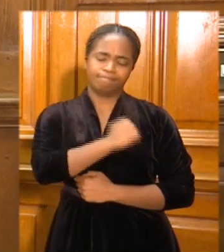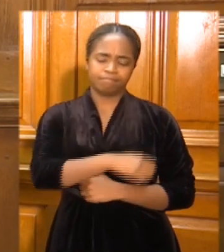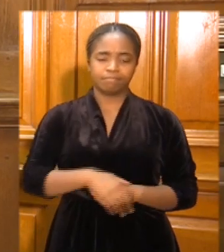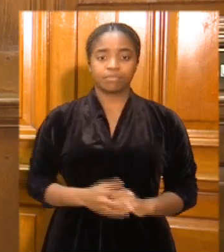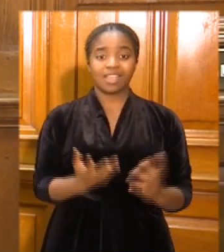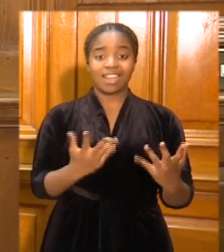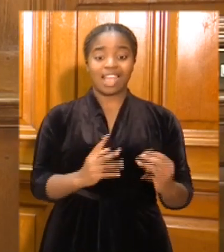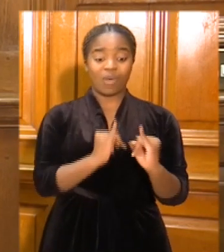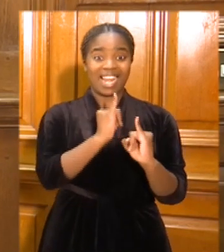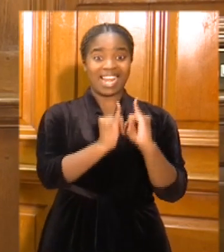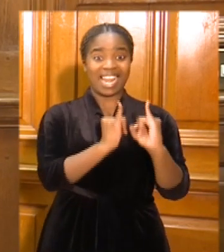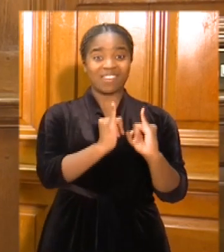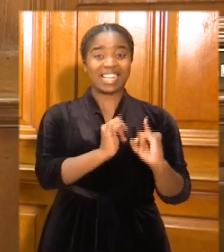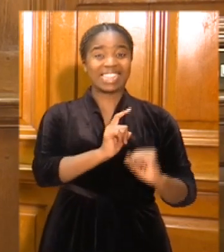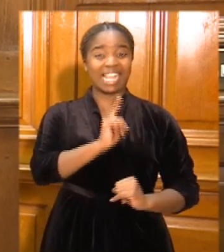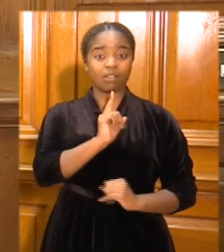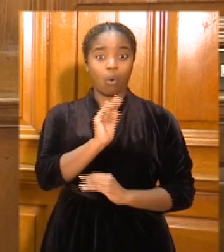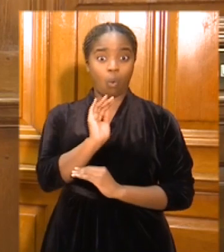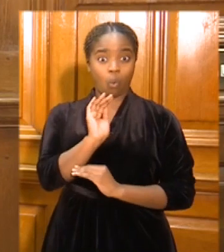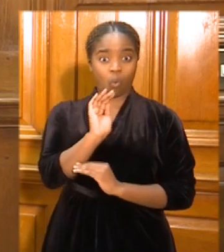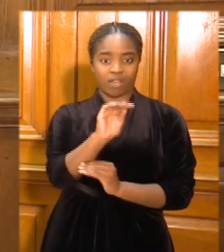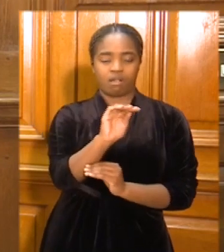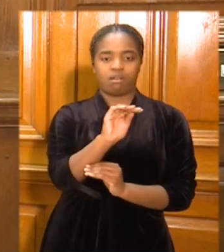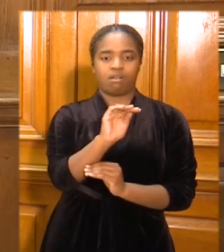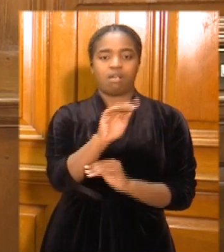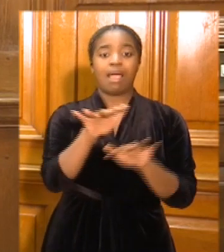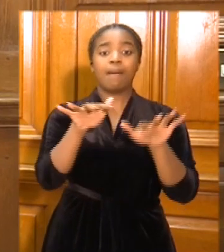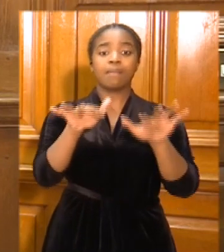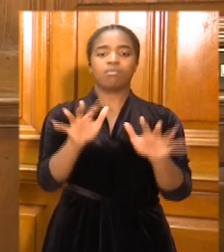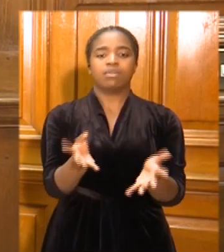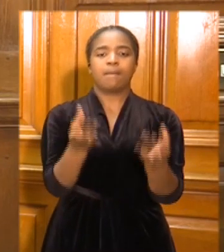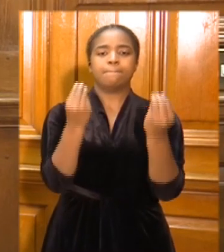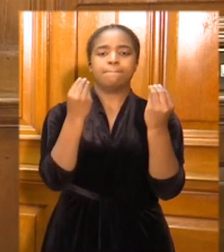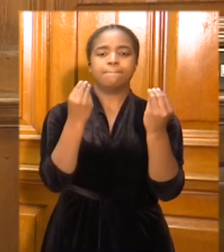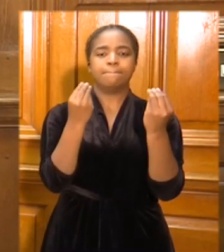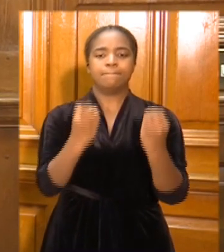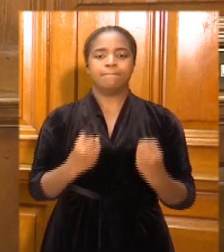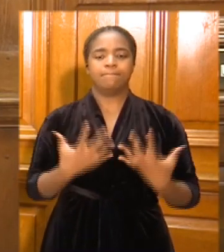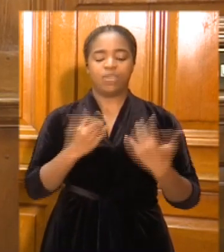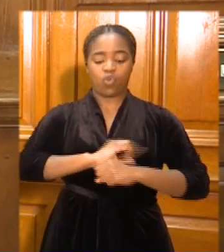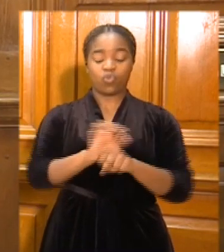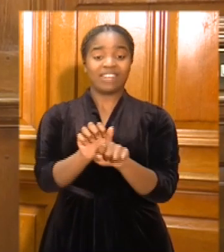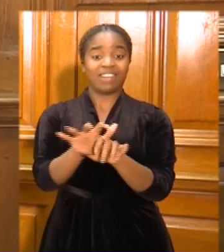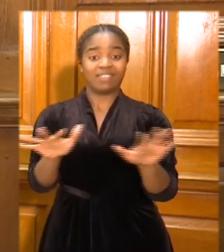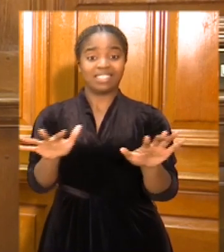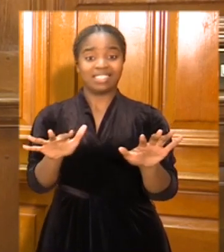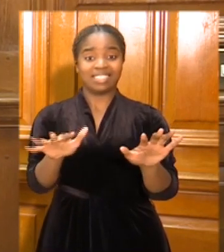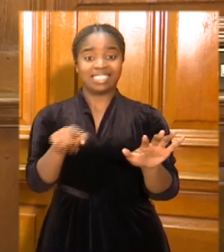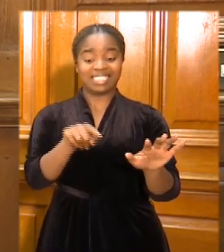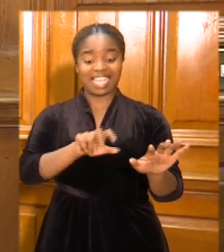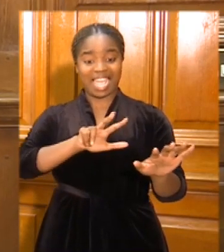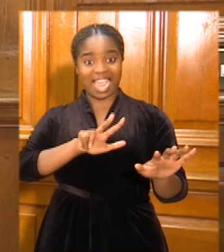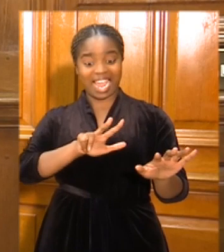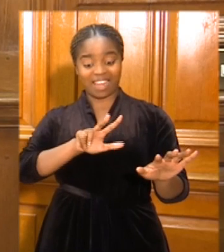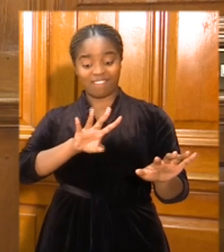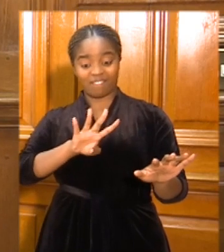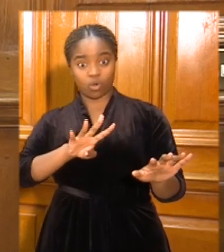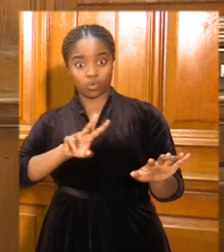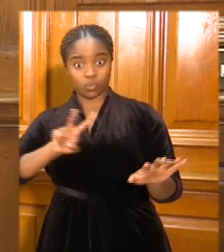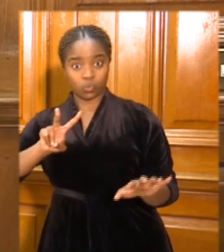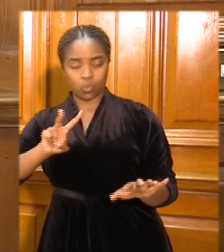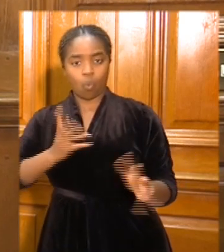over 11,000 active coronavirus cases in the country. Of these, 842 patients